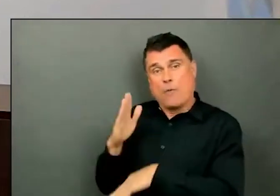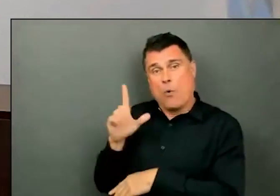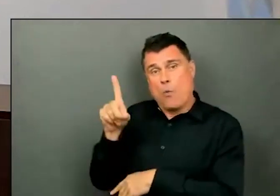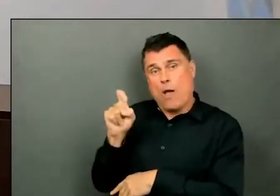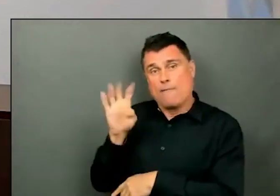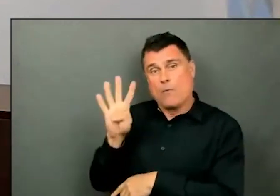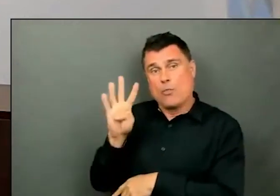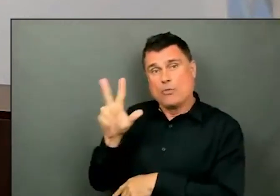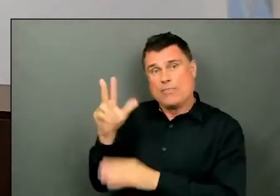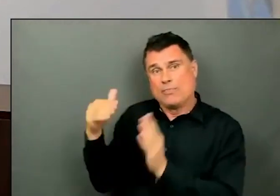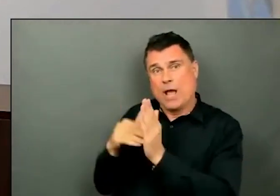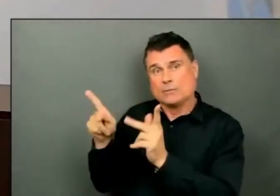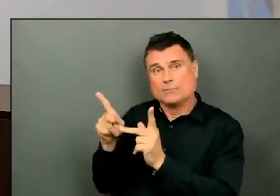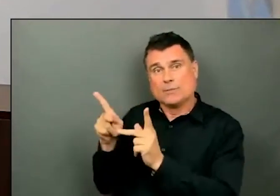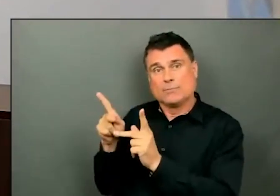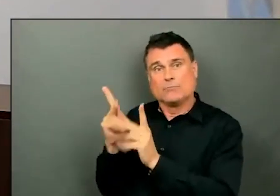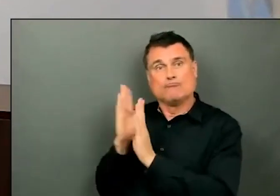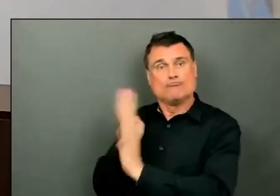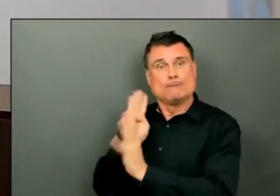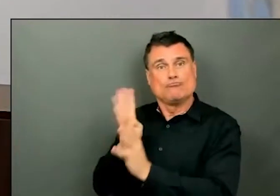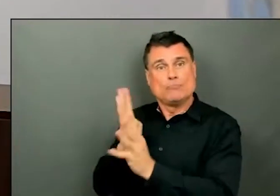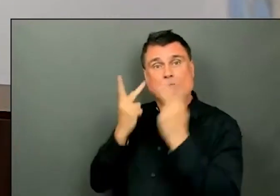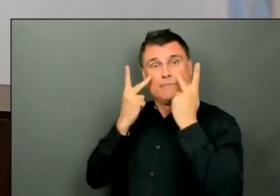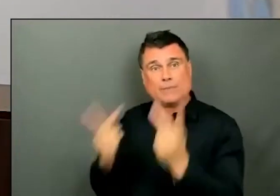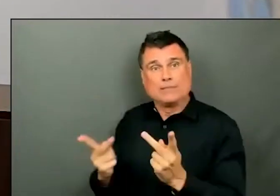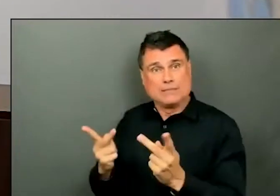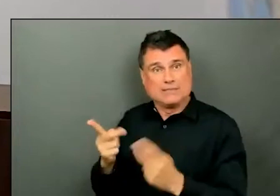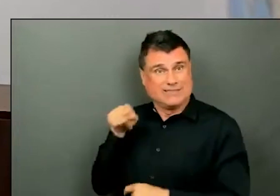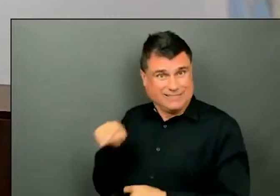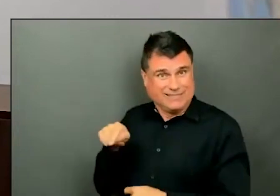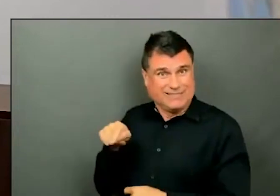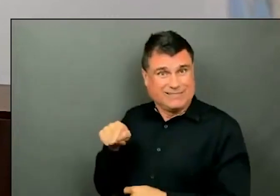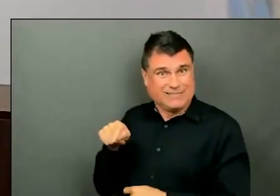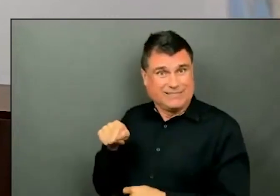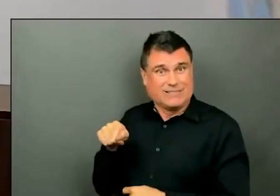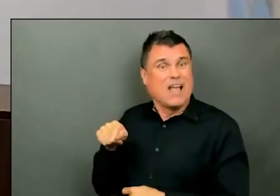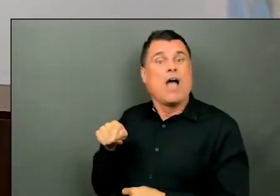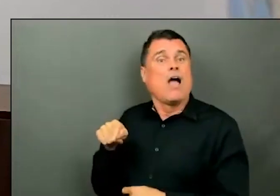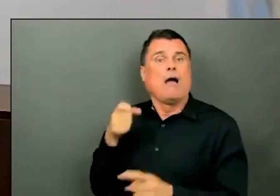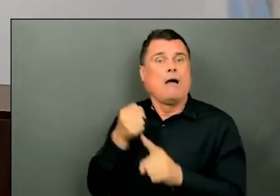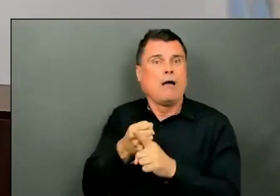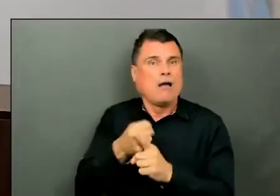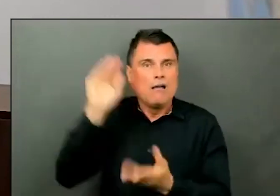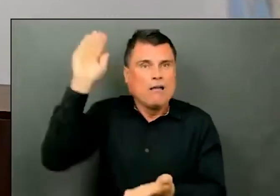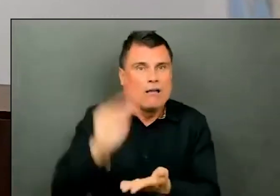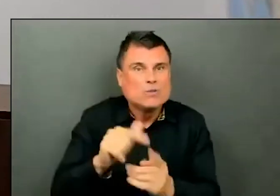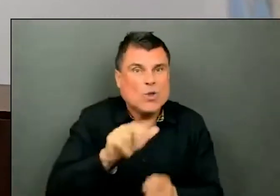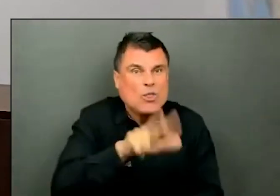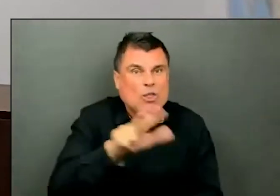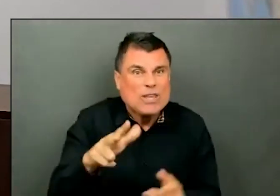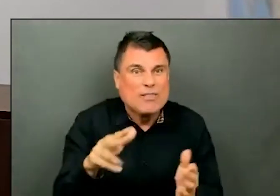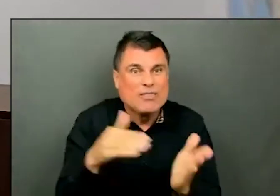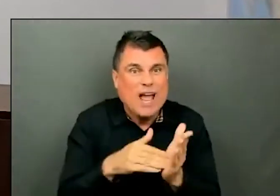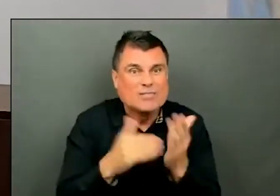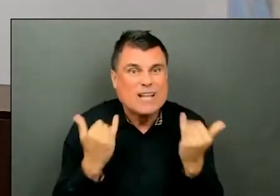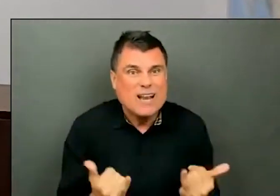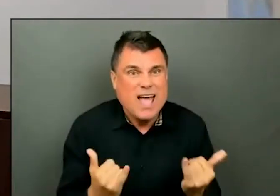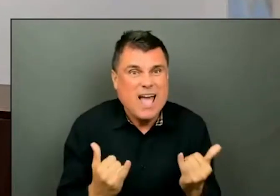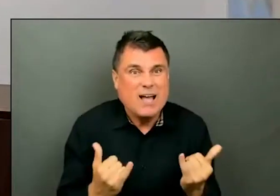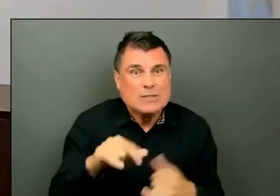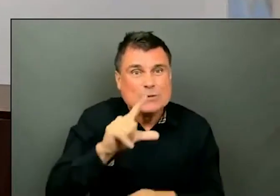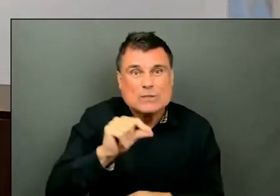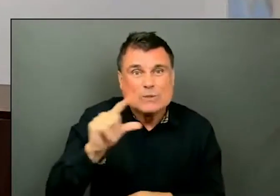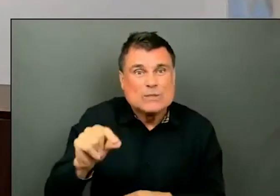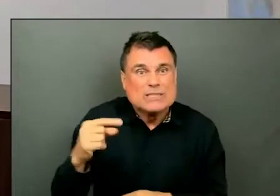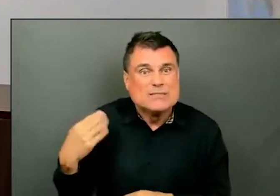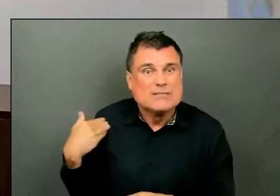at the H.R. Macmillan Space Centre. That went to 33,000 in 2020. Almost a 76%